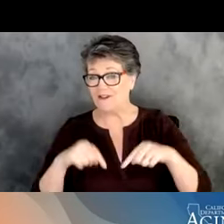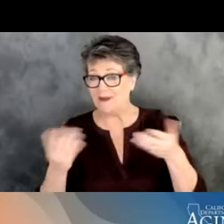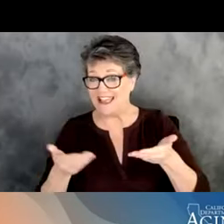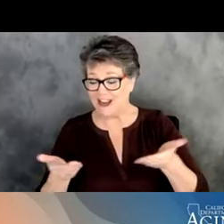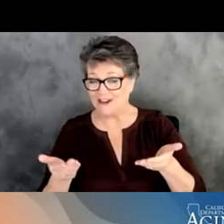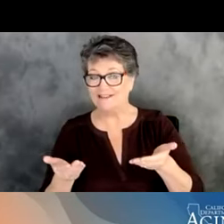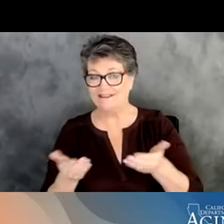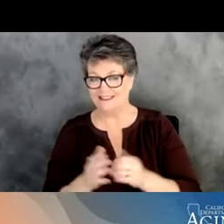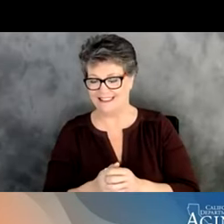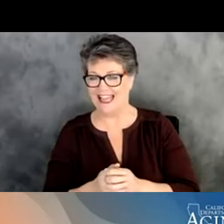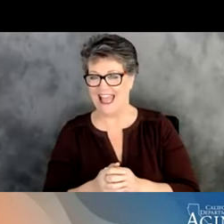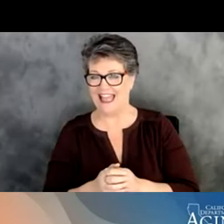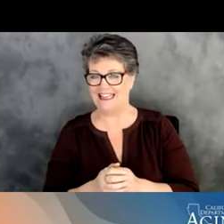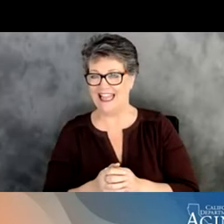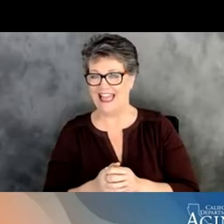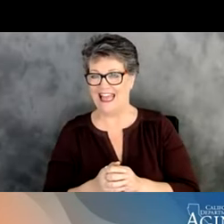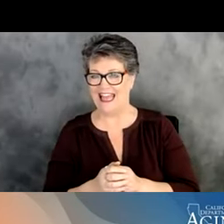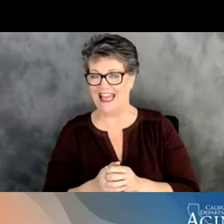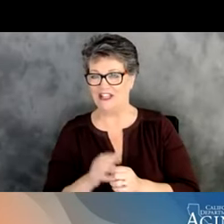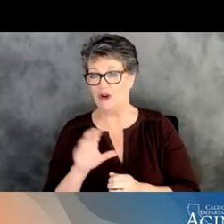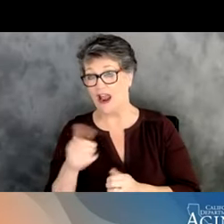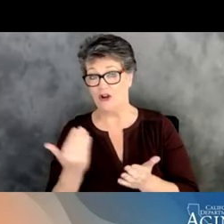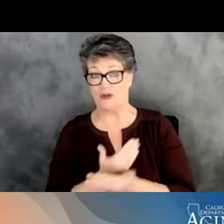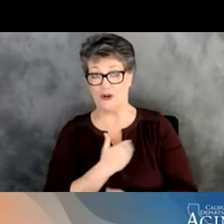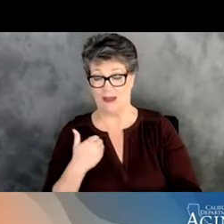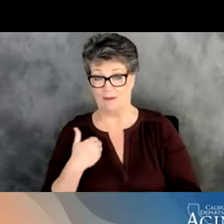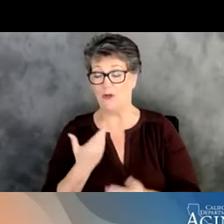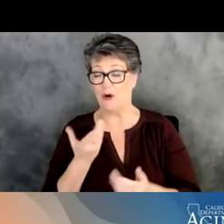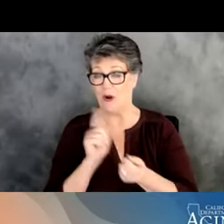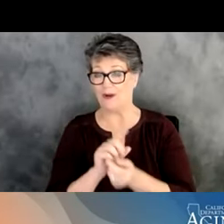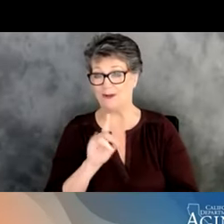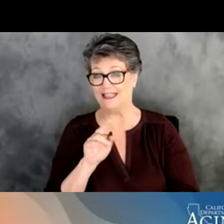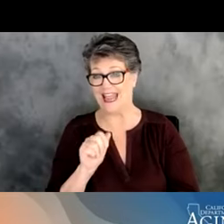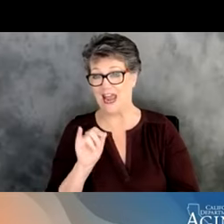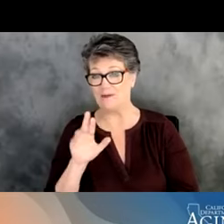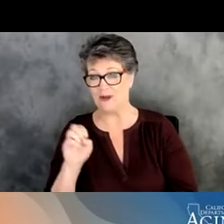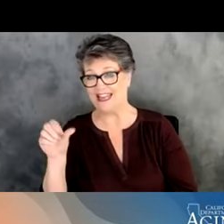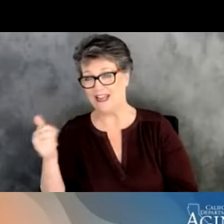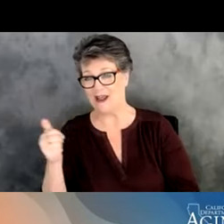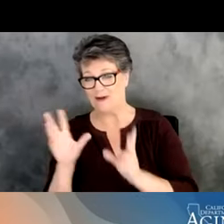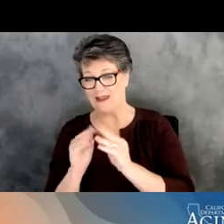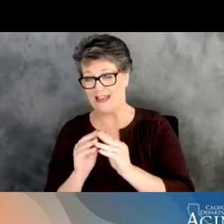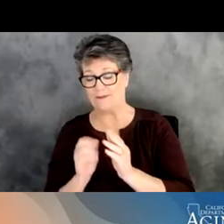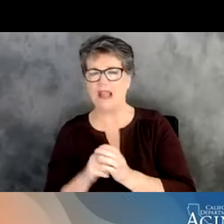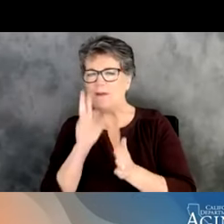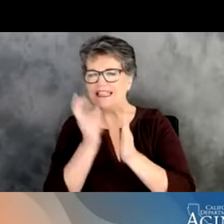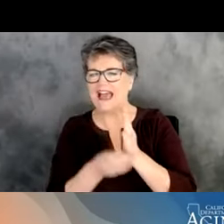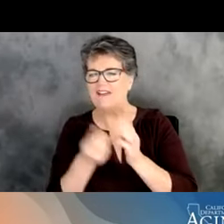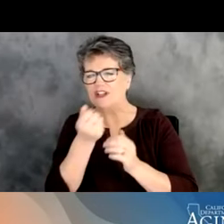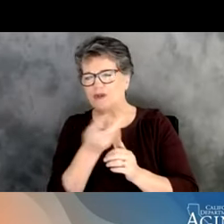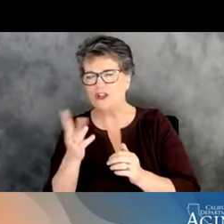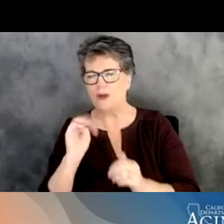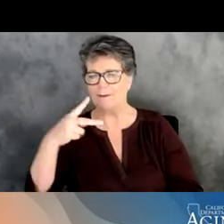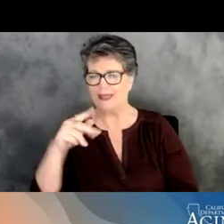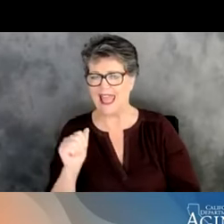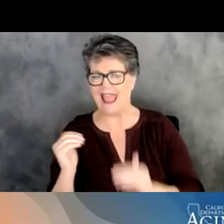can't wait to meet Diana Marie, our other new member, at our next meeting. I'm going to go ahead and dive into just a few MPA